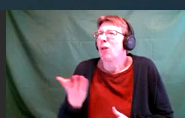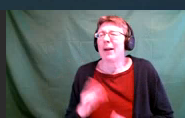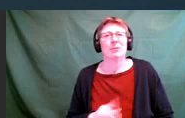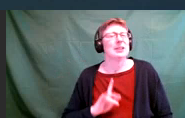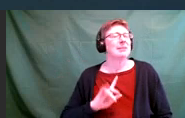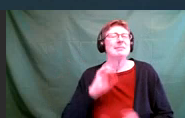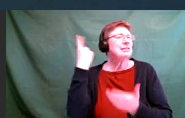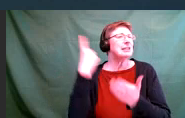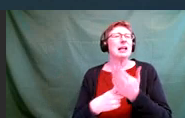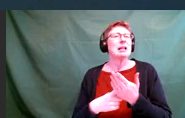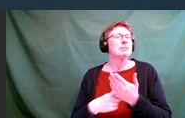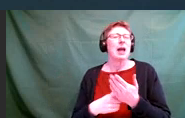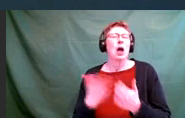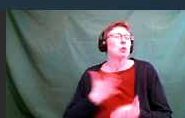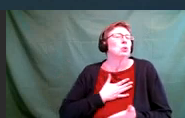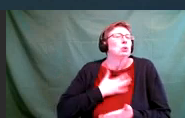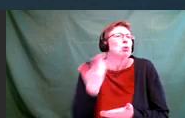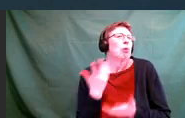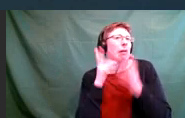stop.